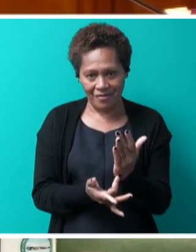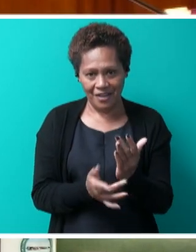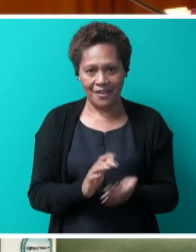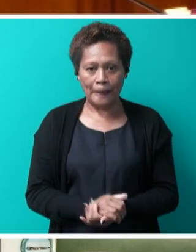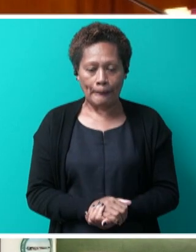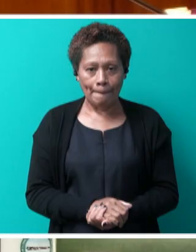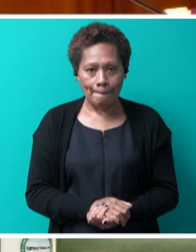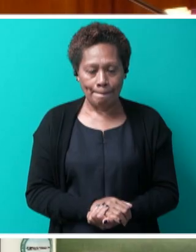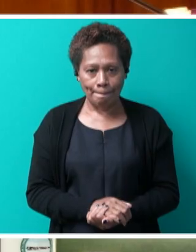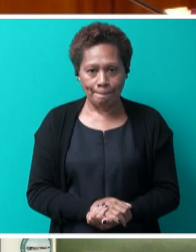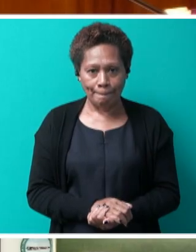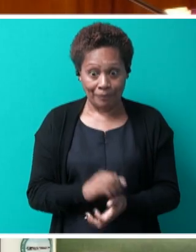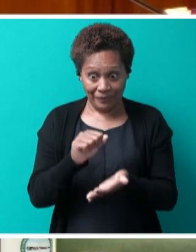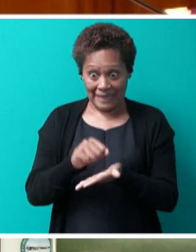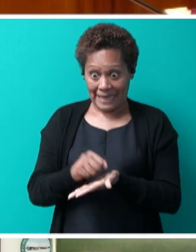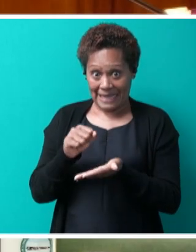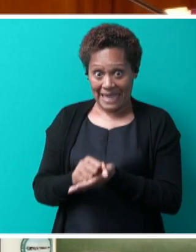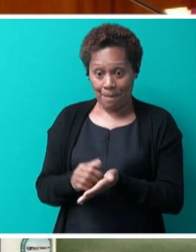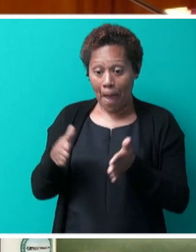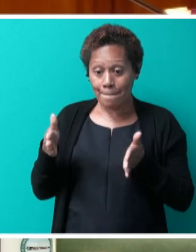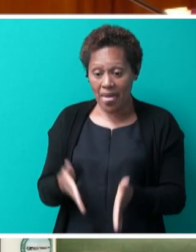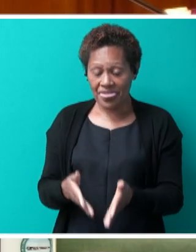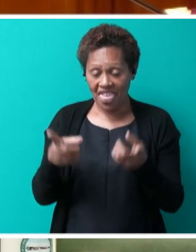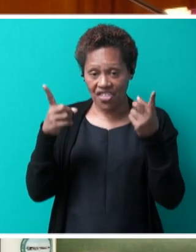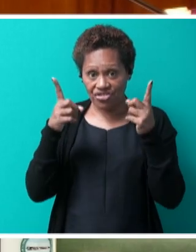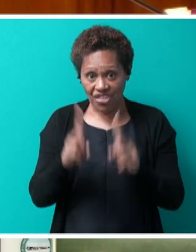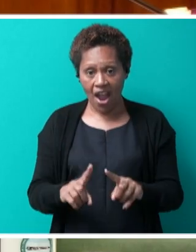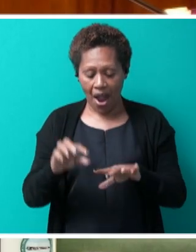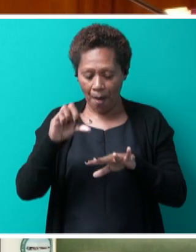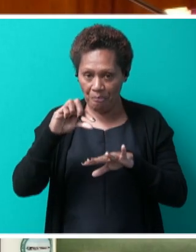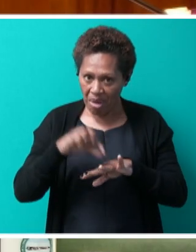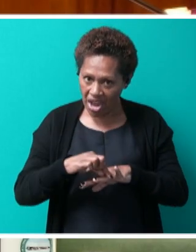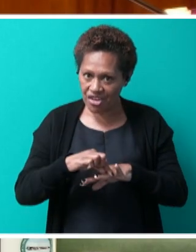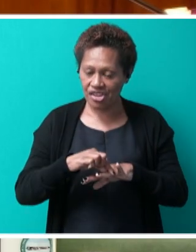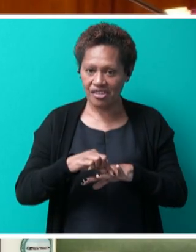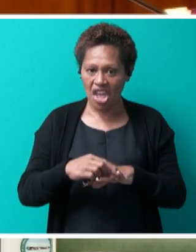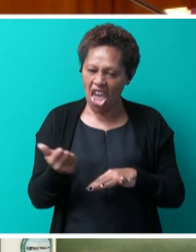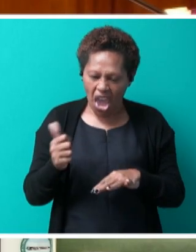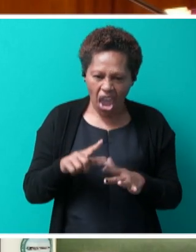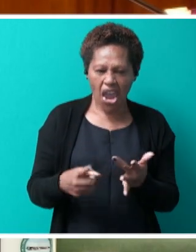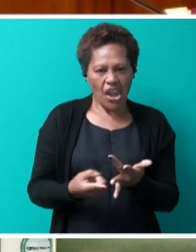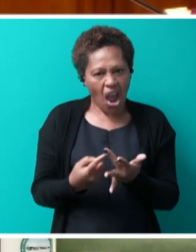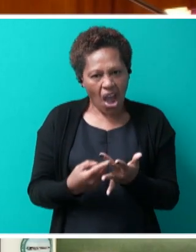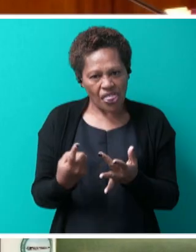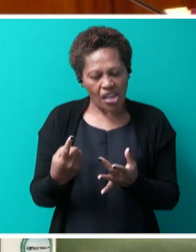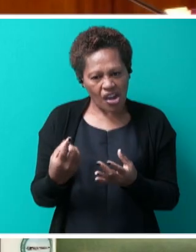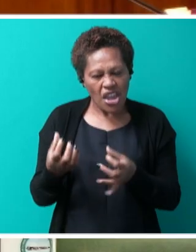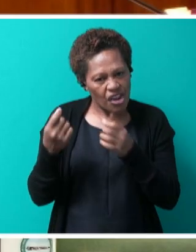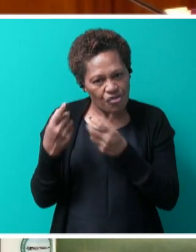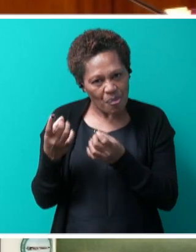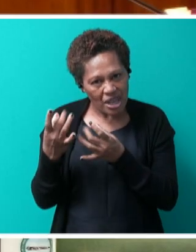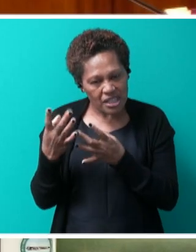me tukutuku memboleta nondo sudu mate pakamau se tukutuku na bali bola registrar general.